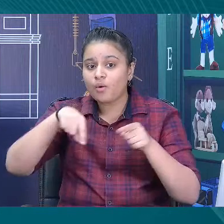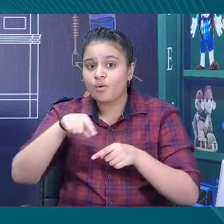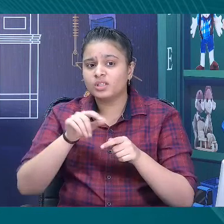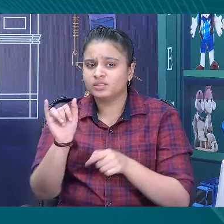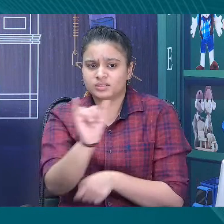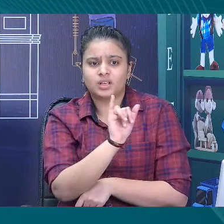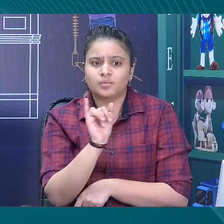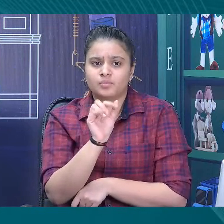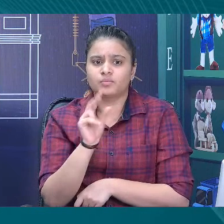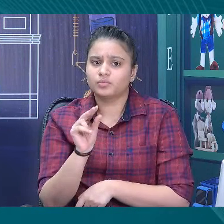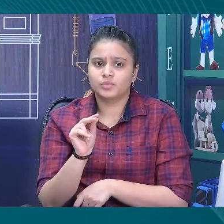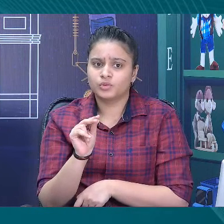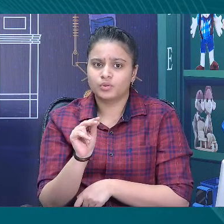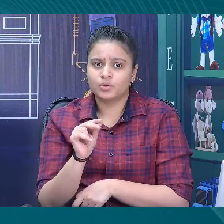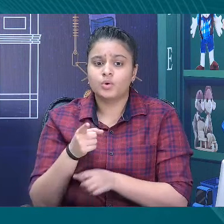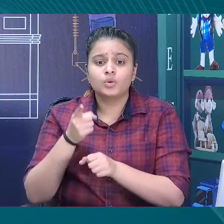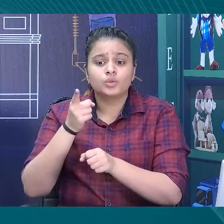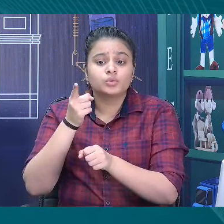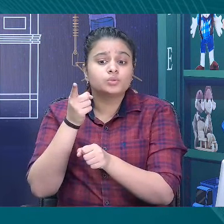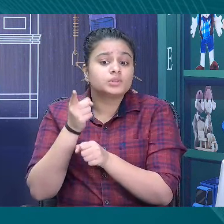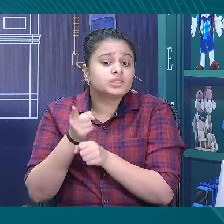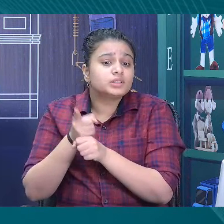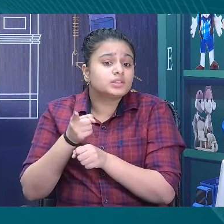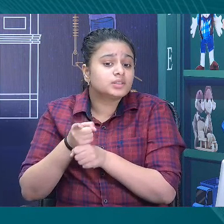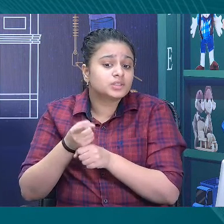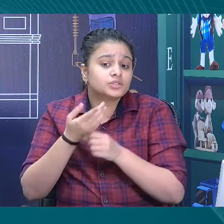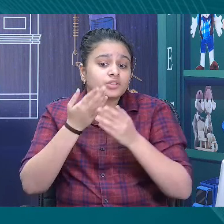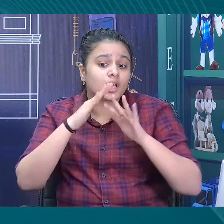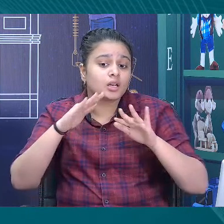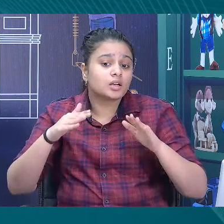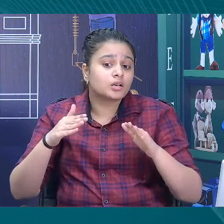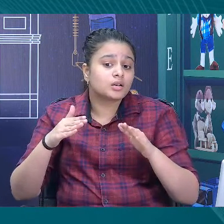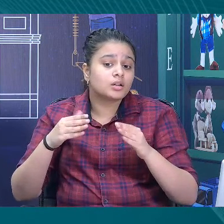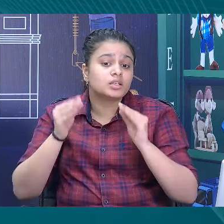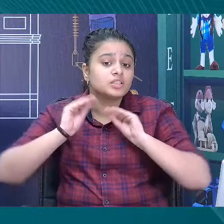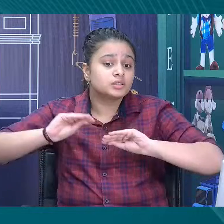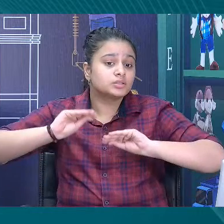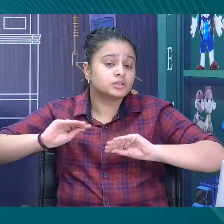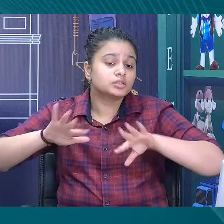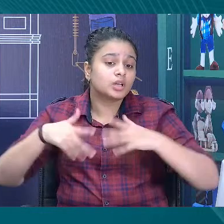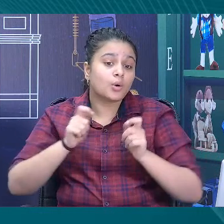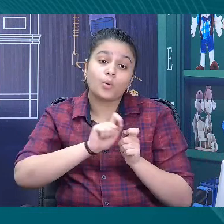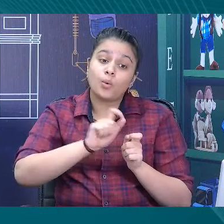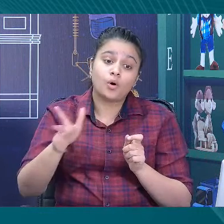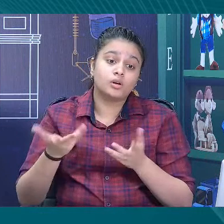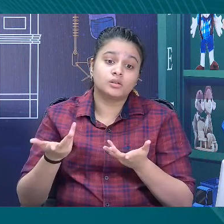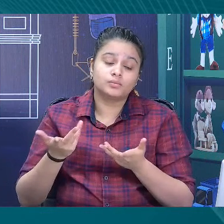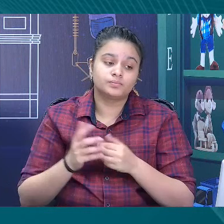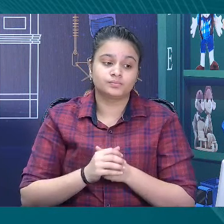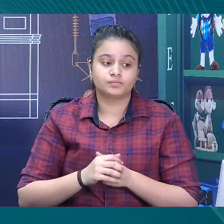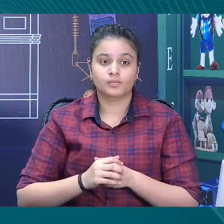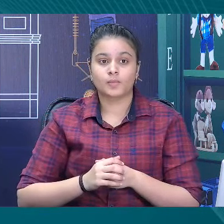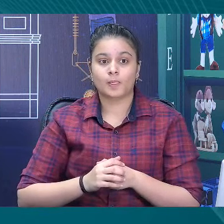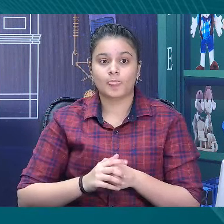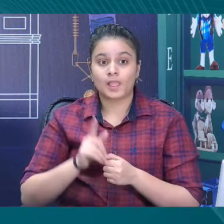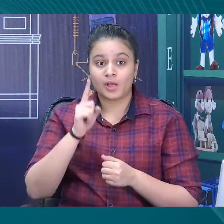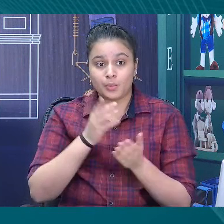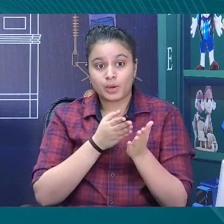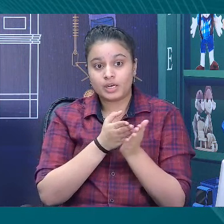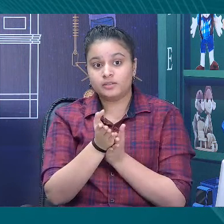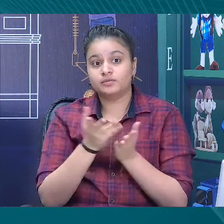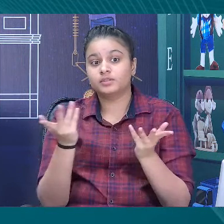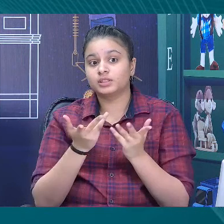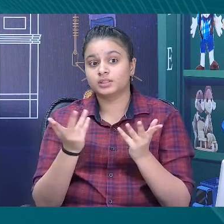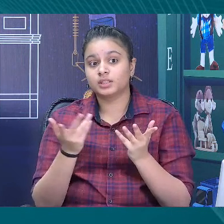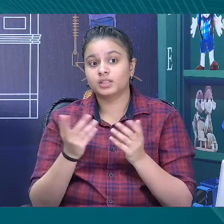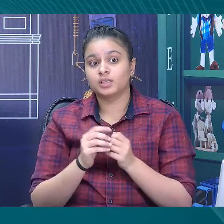how do teachers reach out to all the learners in the class? Yeah. So one of the ways that we are finding